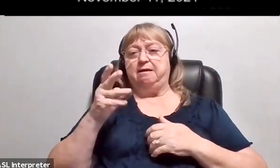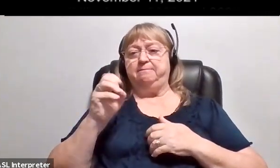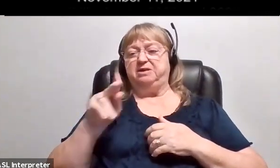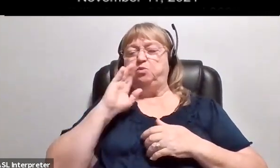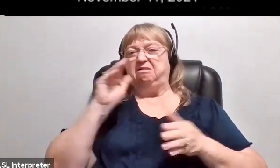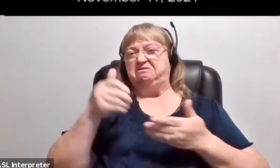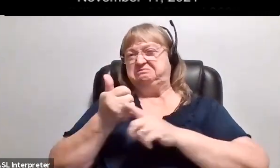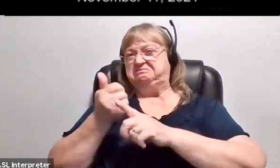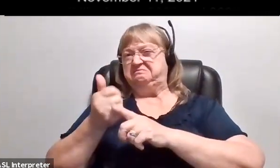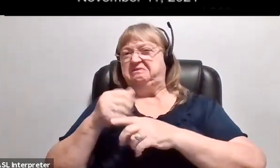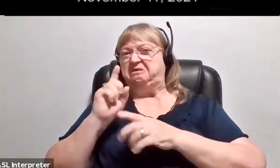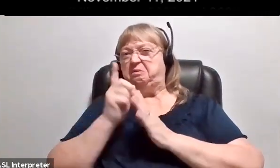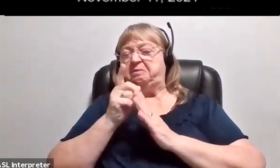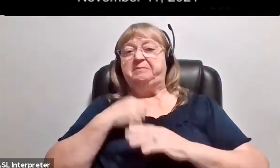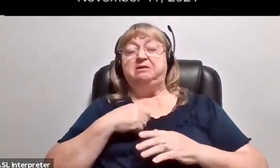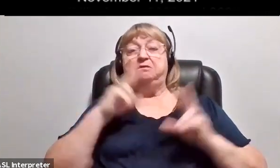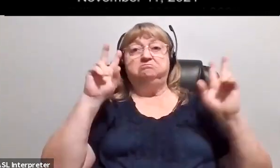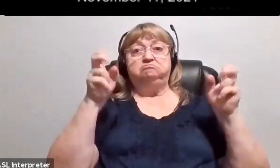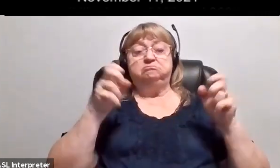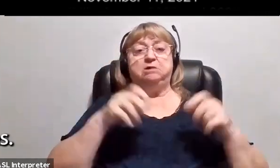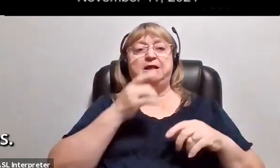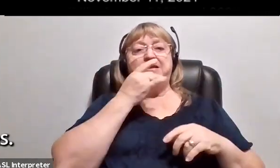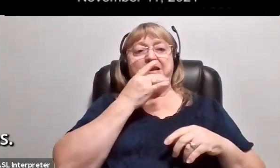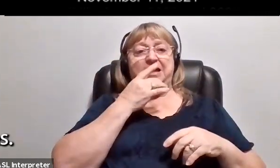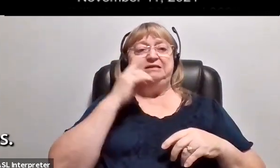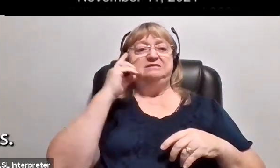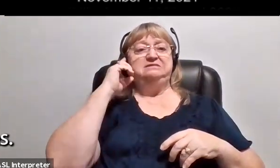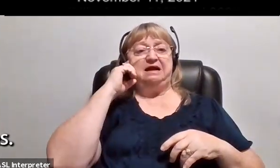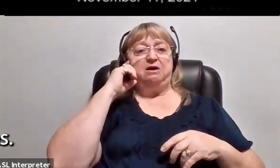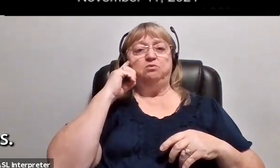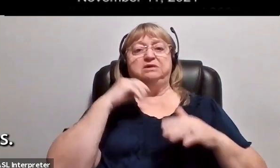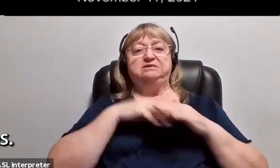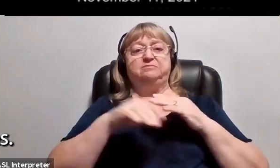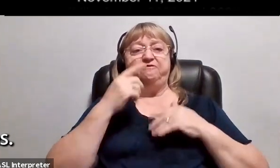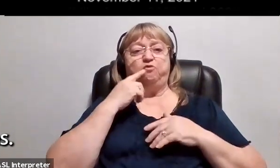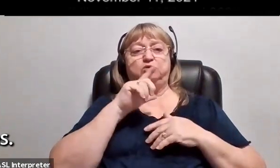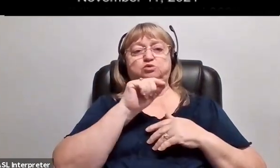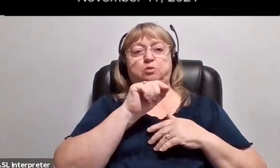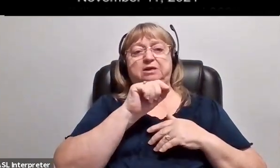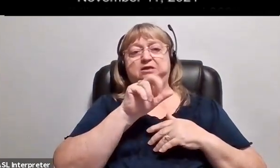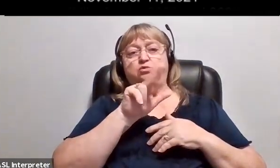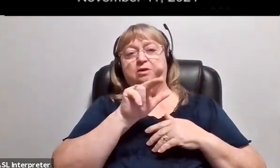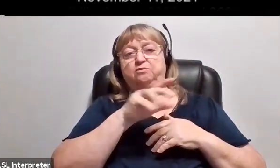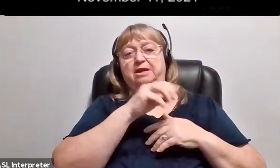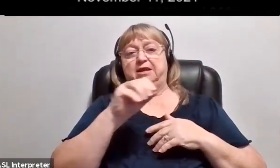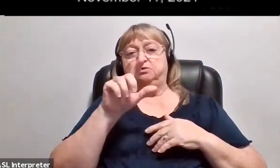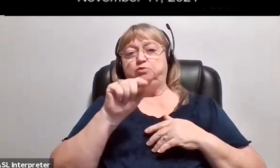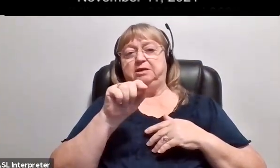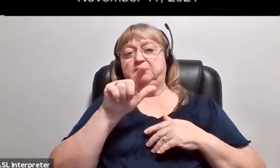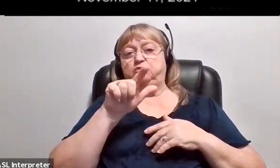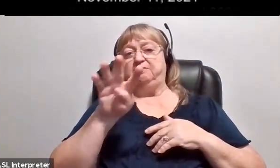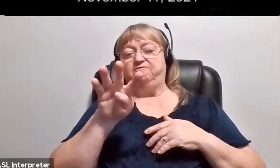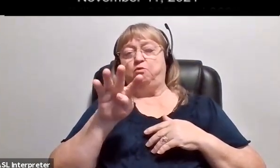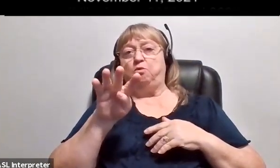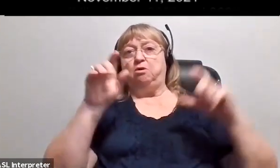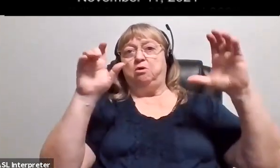moment. And the title of our talk is LightSound, Accessibility for the 2023 and 2024 Solar Eclipses. Hi